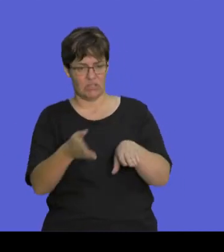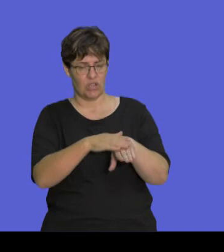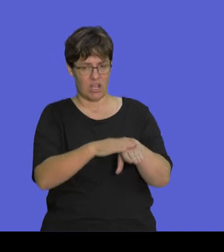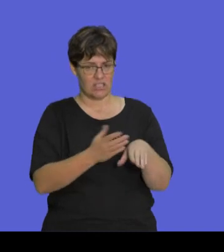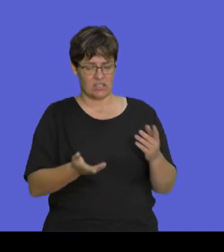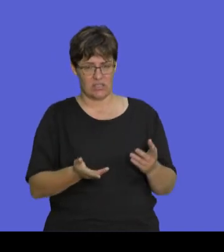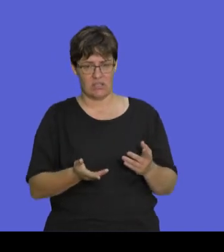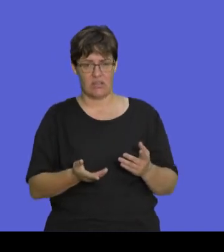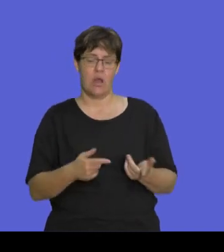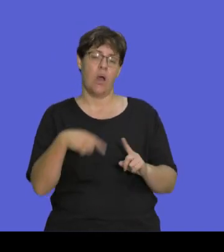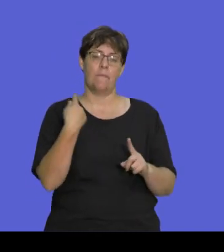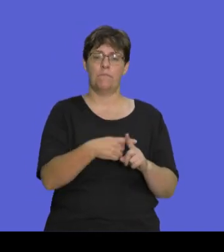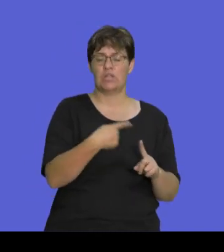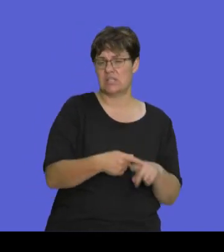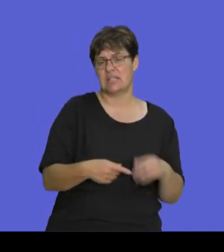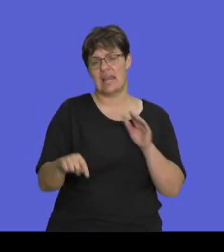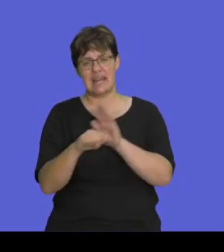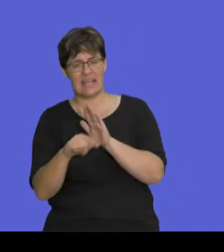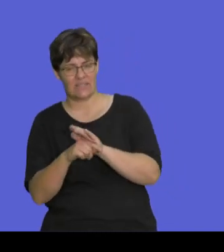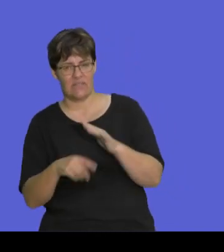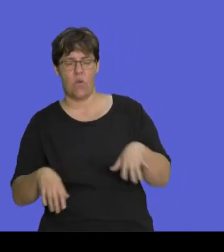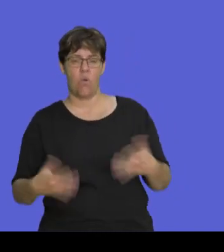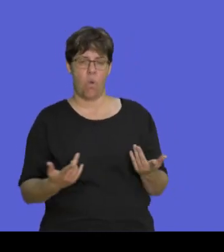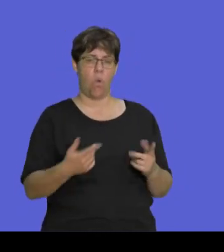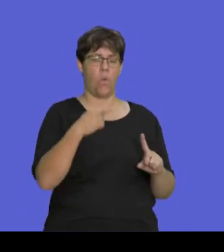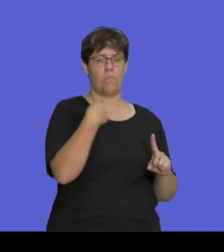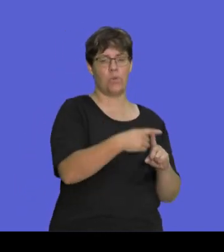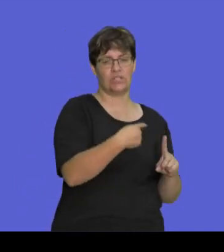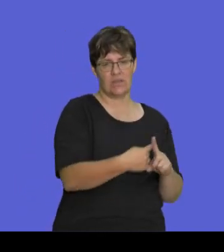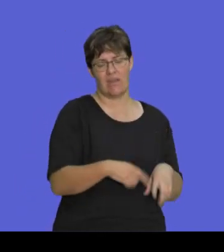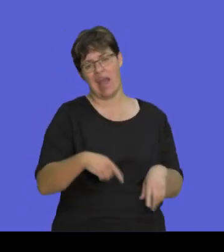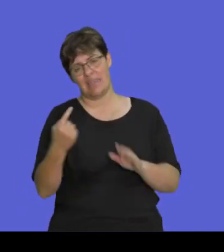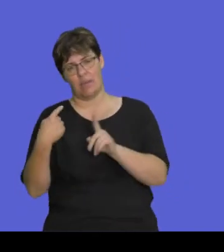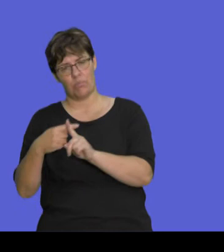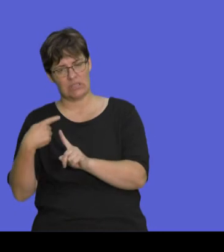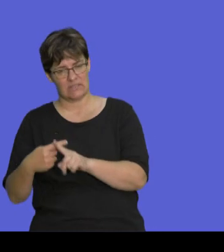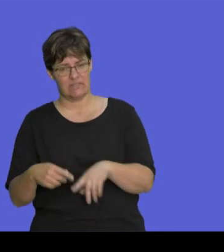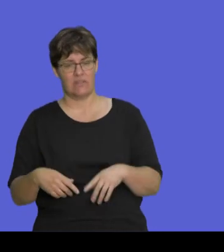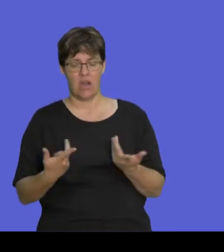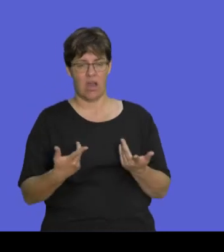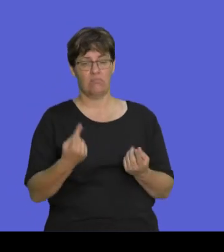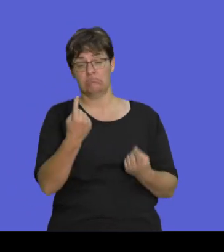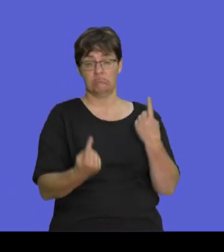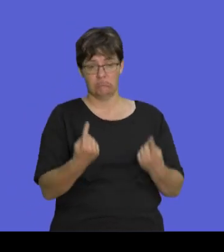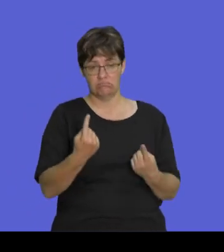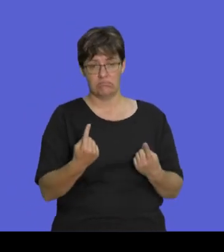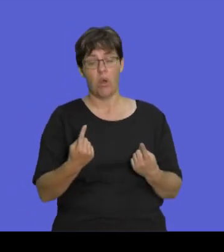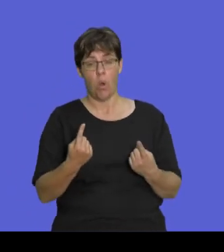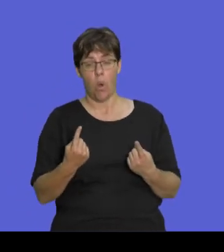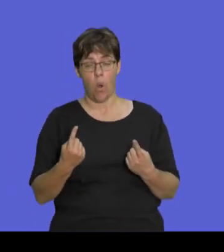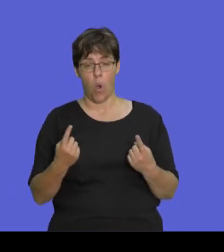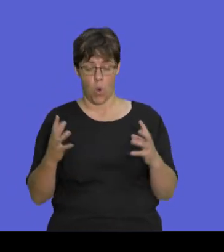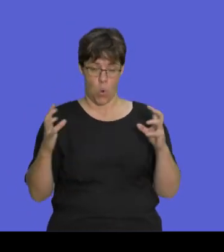point charges, be it the unit positive charge and the negative charge, or unit positive charge and another positive charge, is